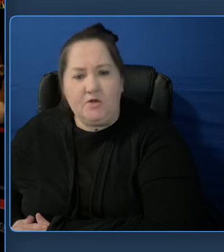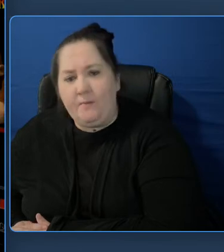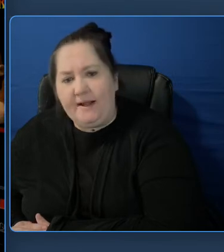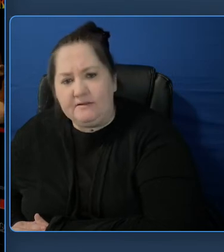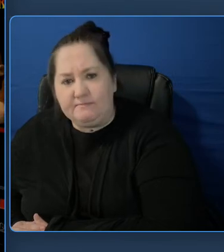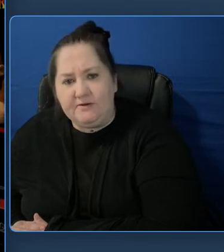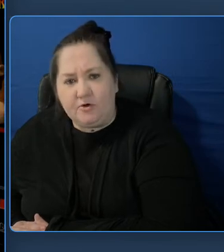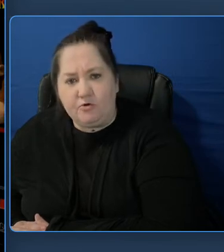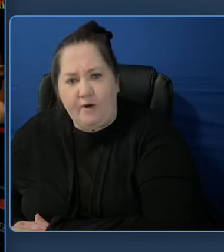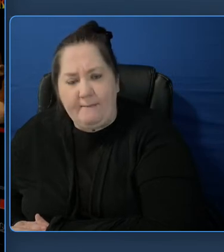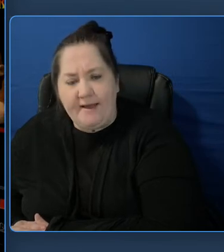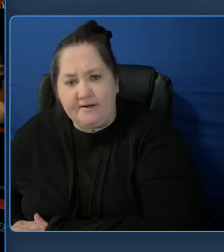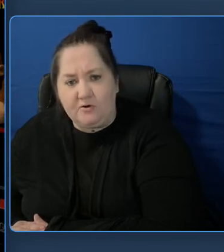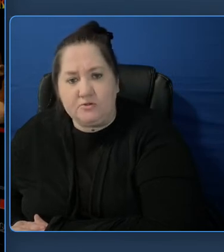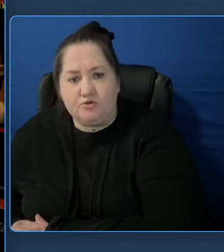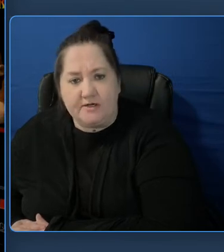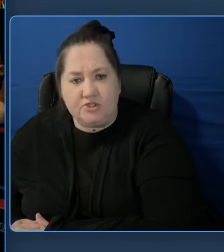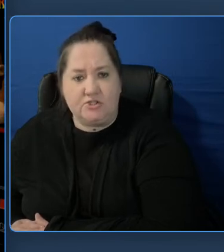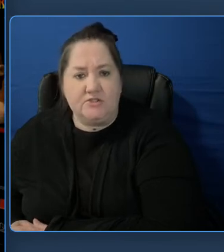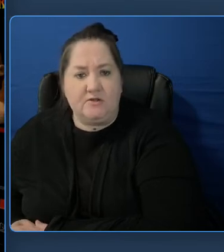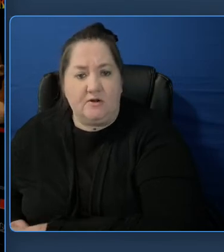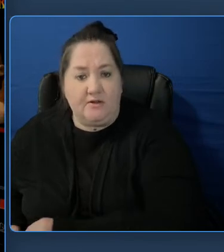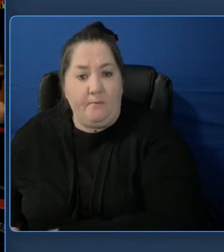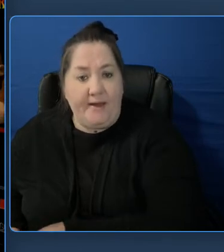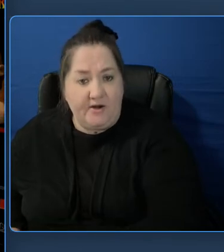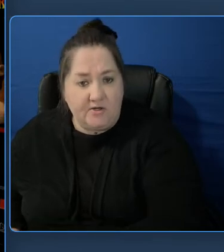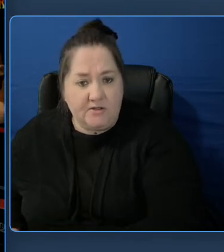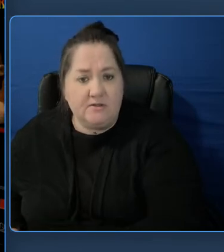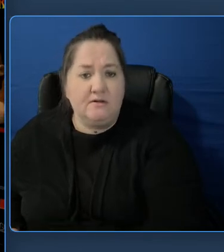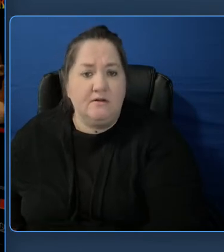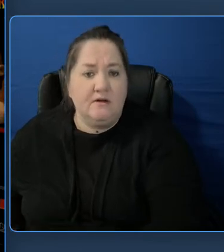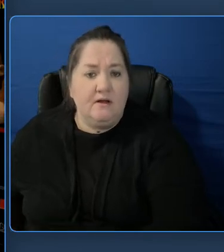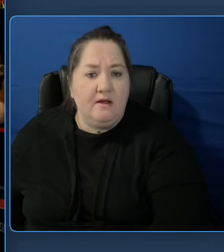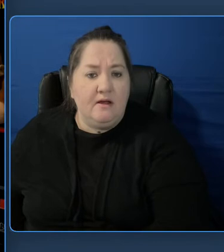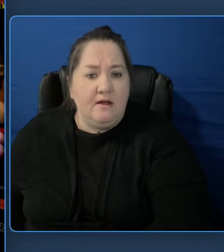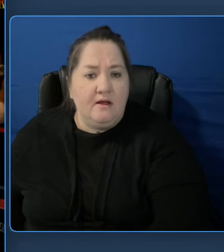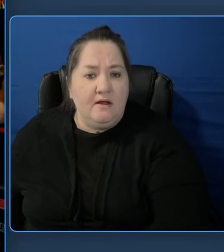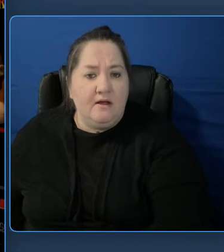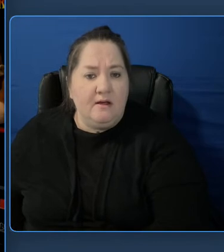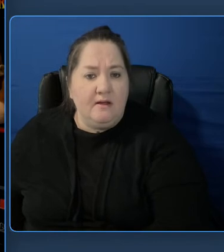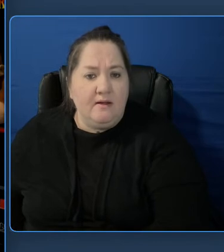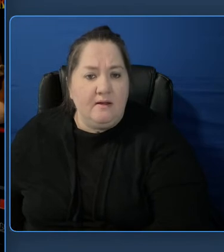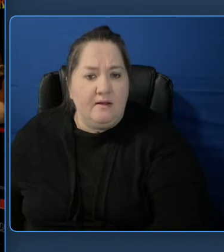and some, you know, make different grammatical structures are a little better.